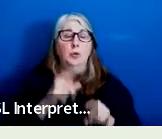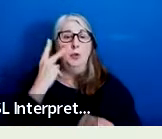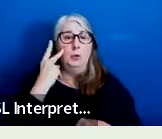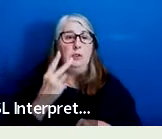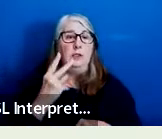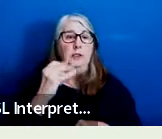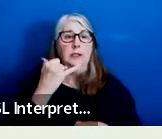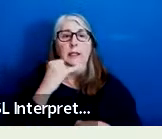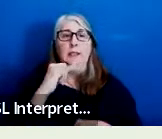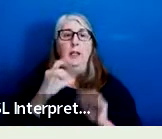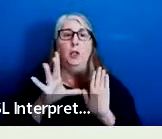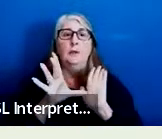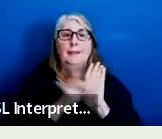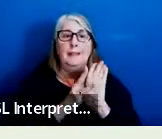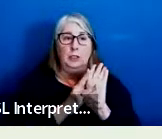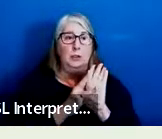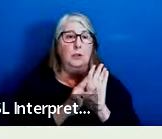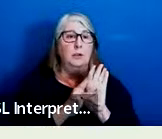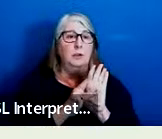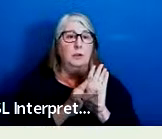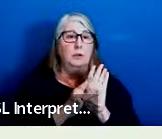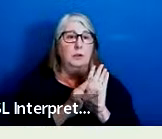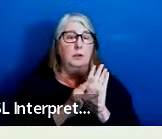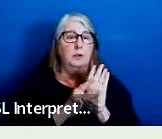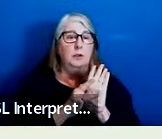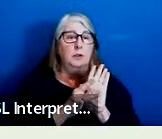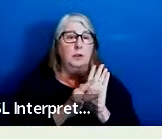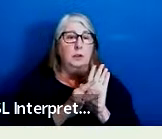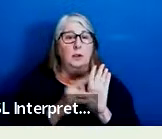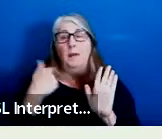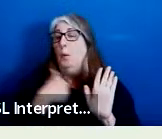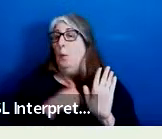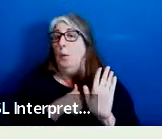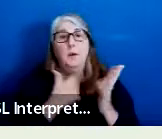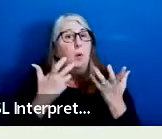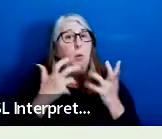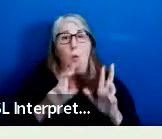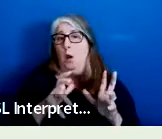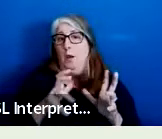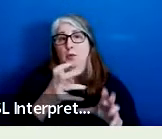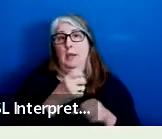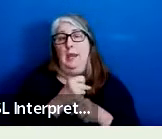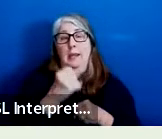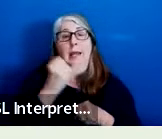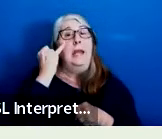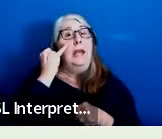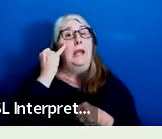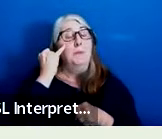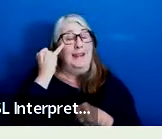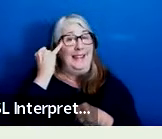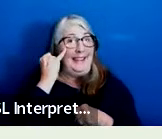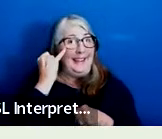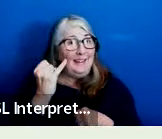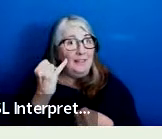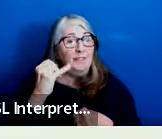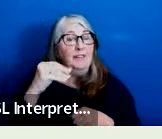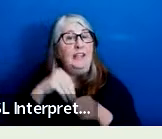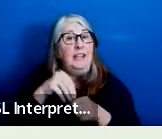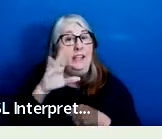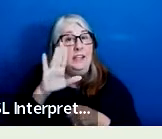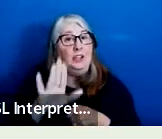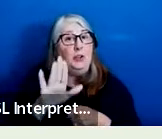yellow sticker that none of us want to receive on our cart. You will receive one, however, if there are